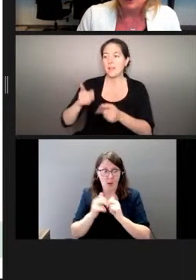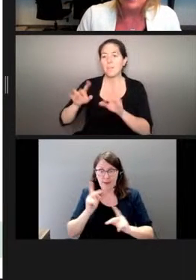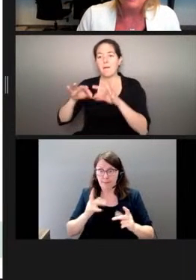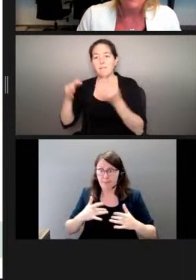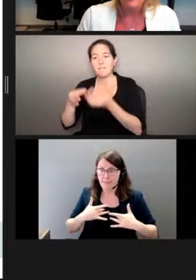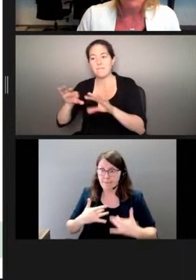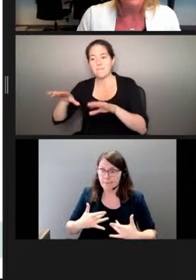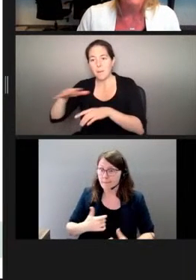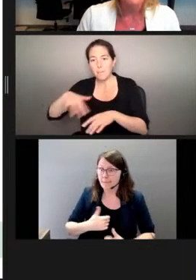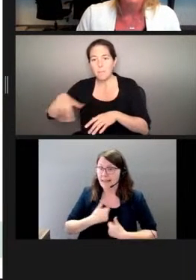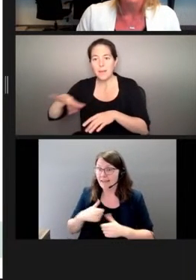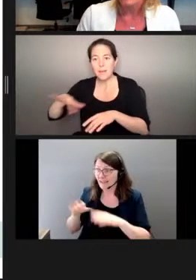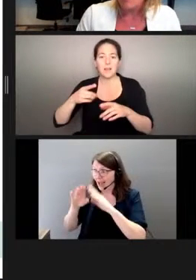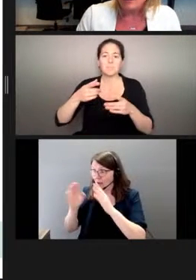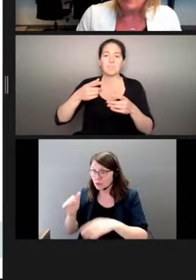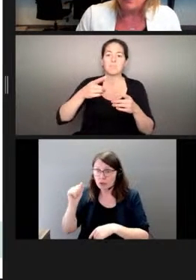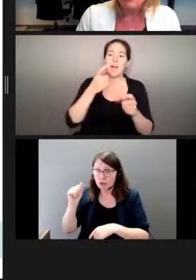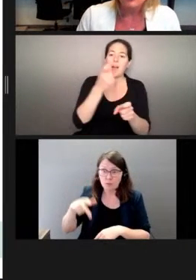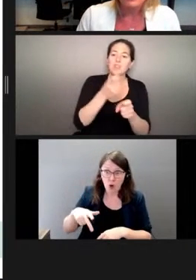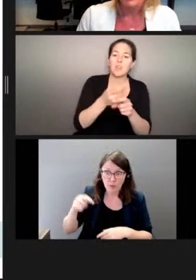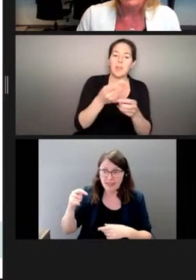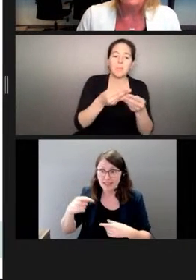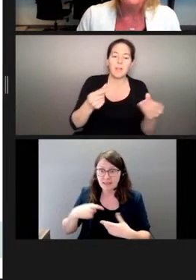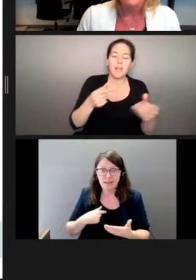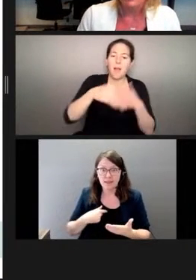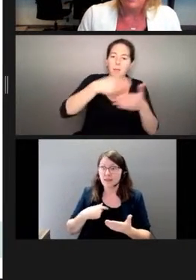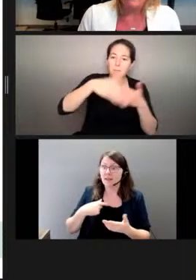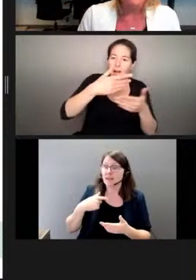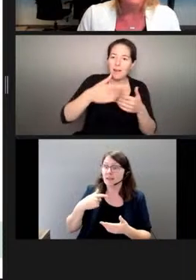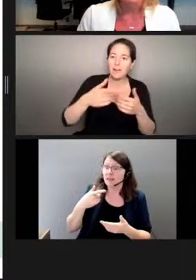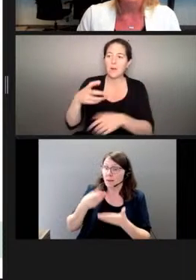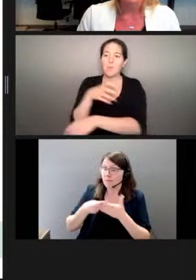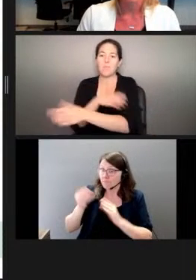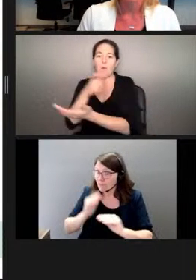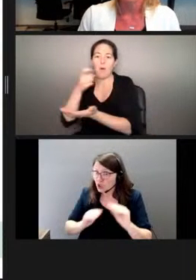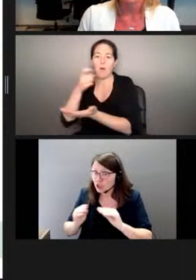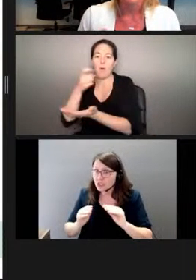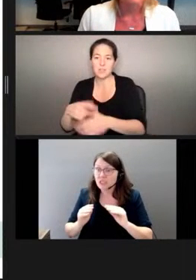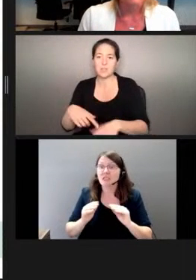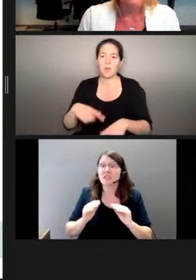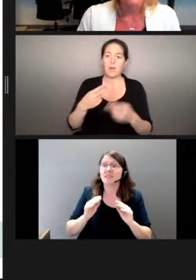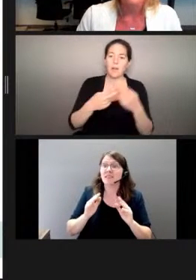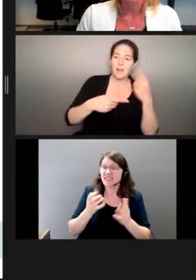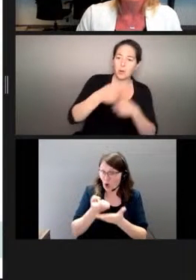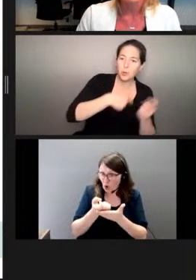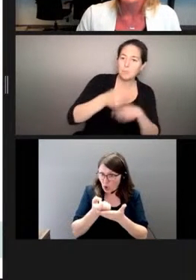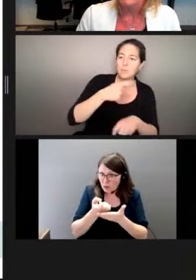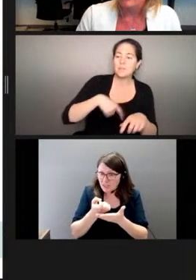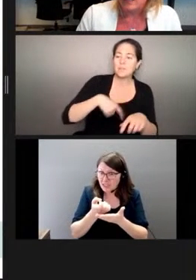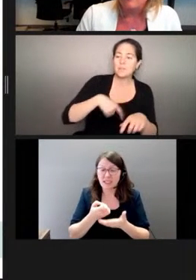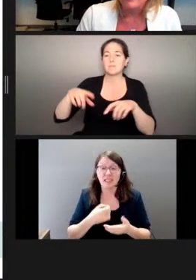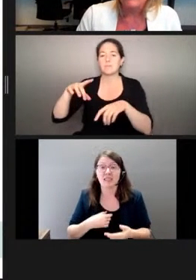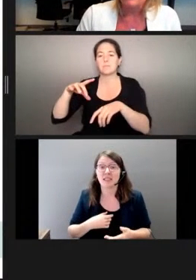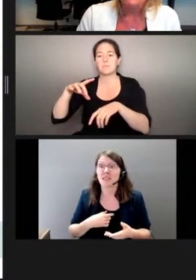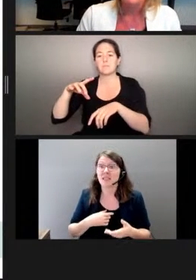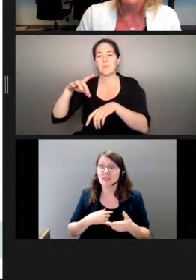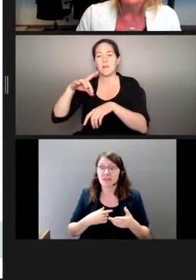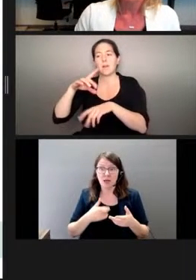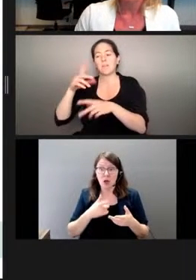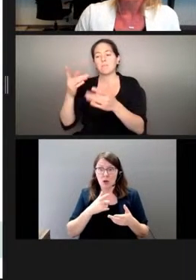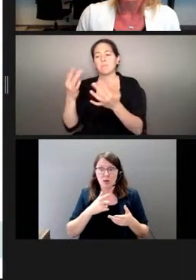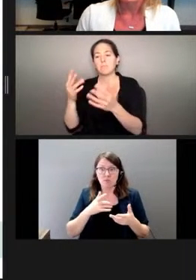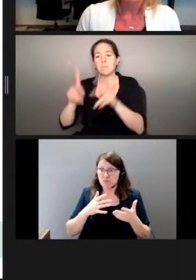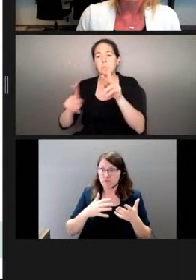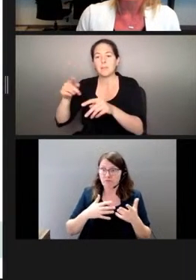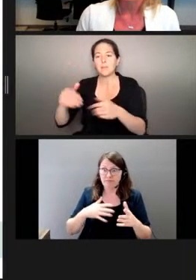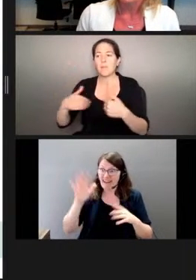consumer purchasing power, the economy, changes in demographics, the severity of climate events. So